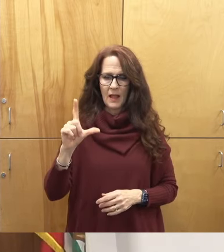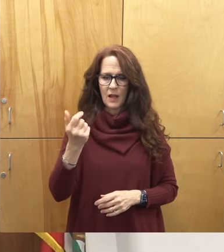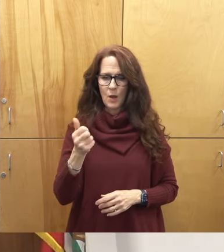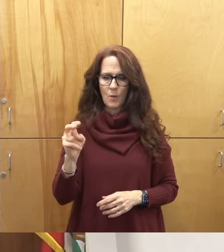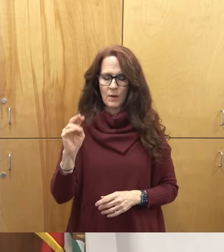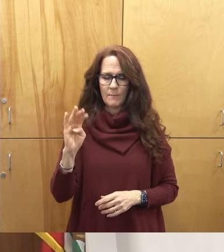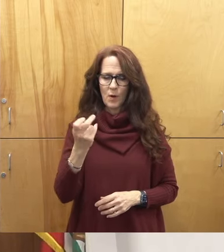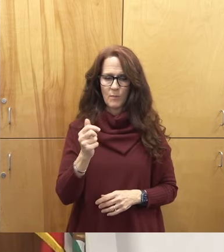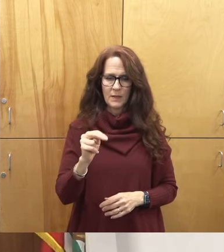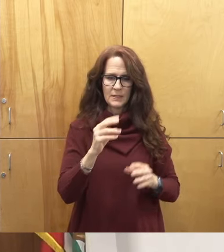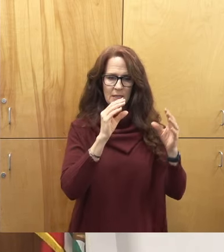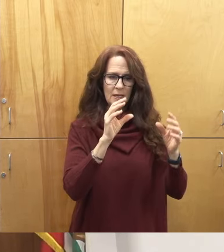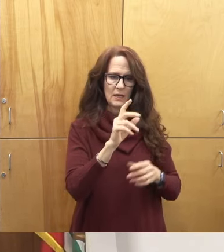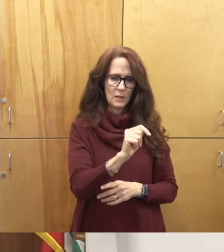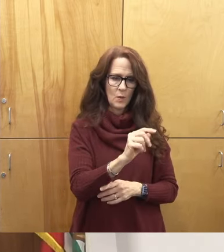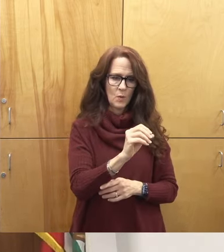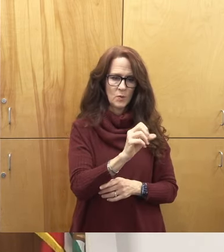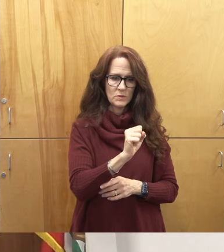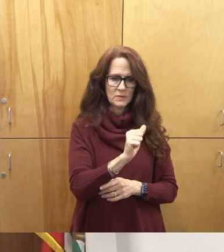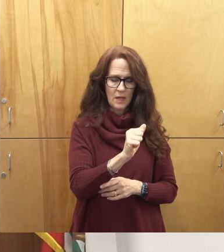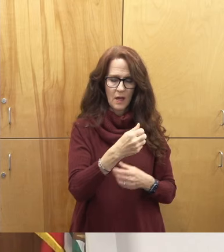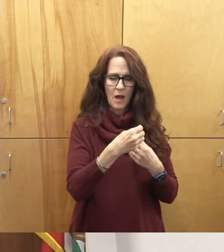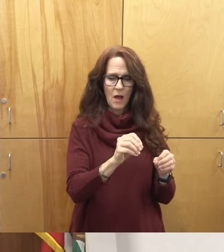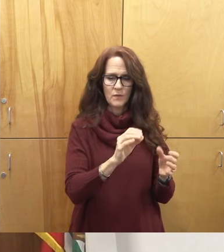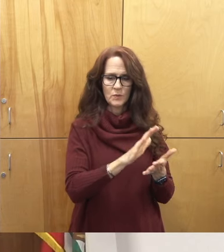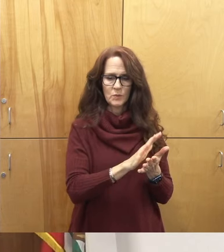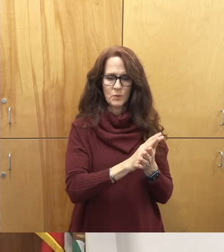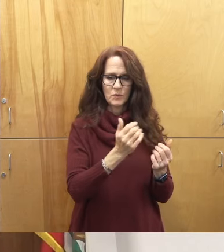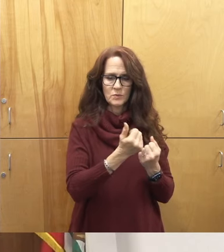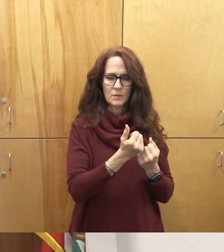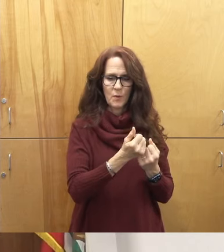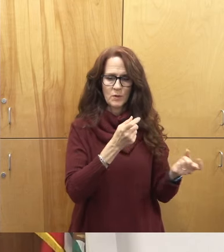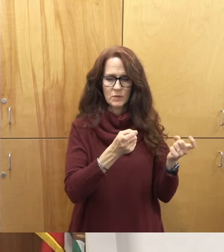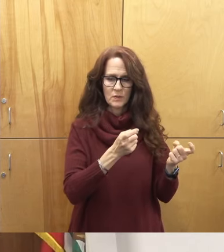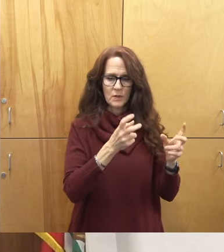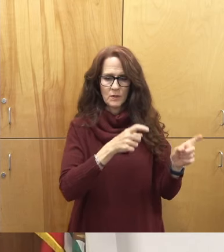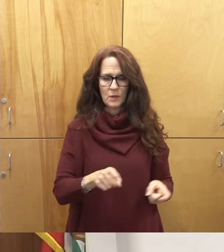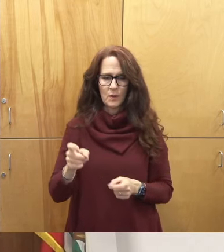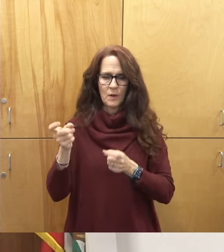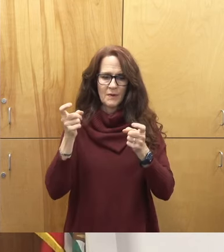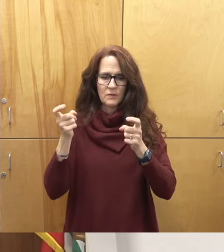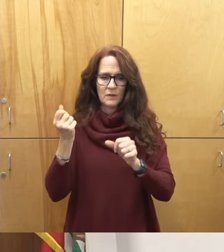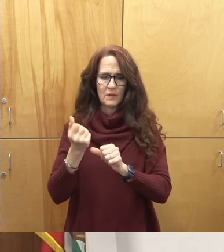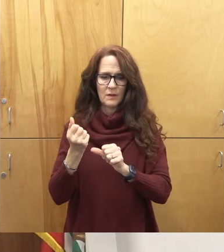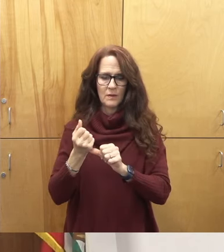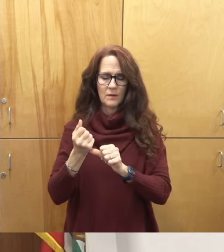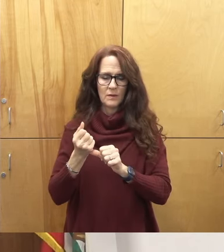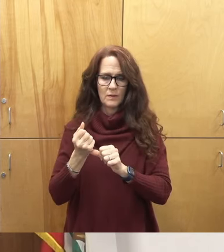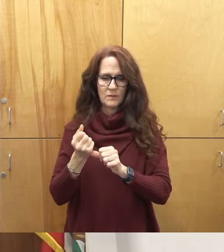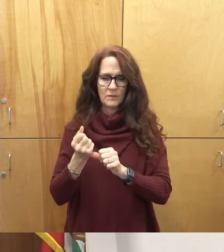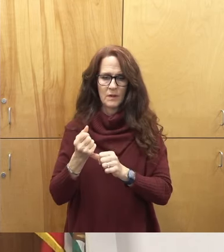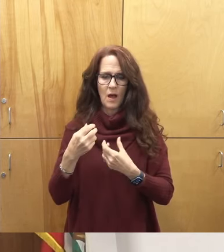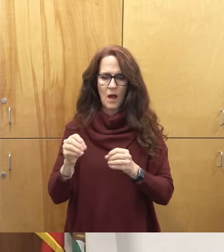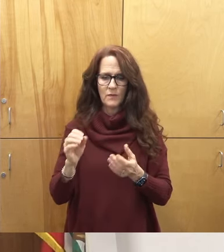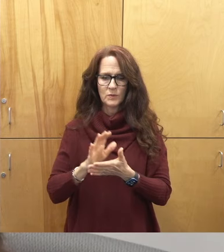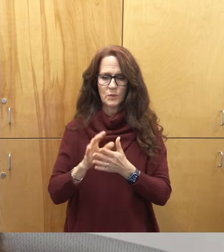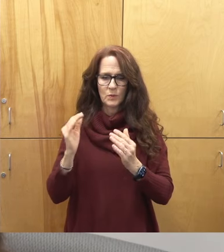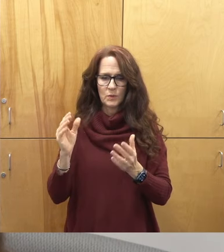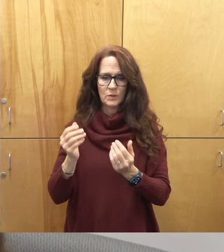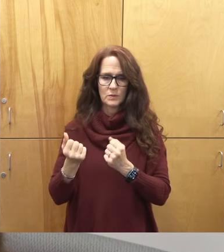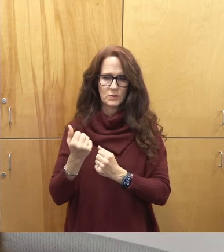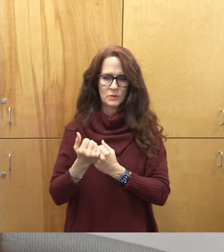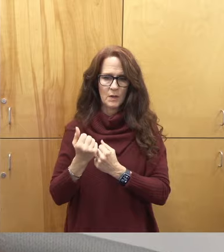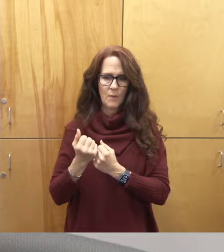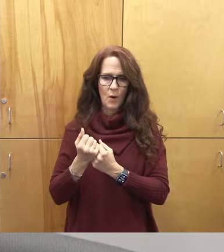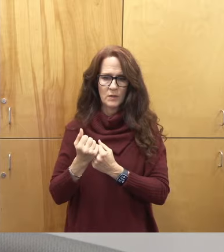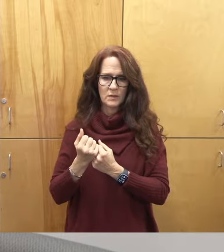from Teacher on Special Assignment, Office of School Support Services to Administrative Assistant. Office of School Support Services, and Carrie De